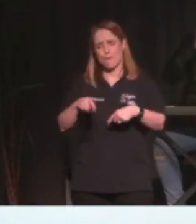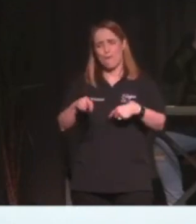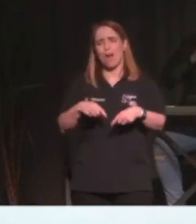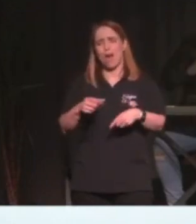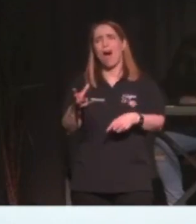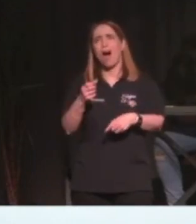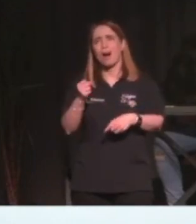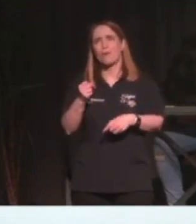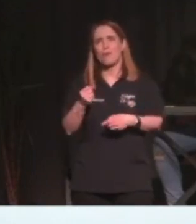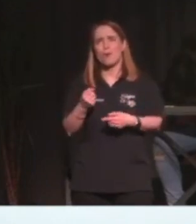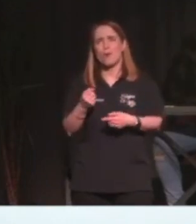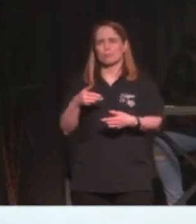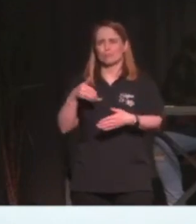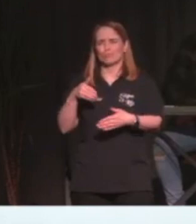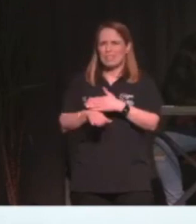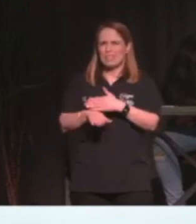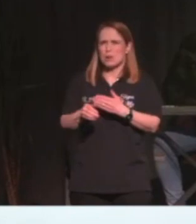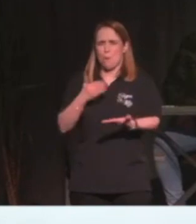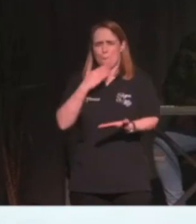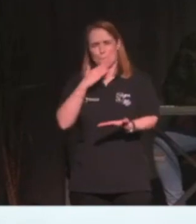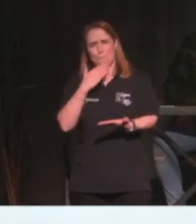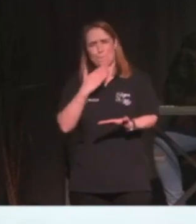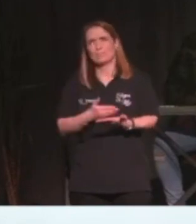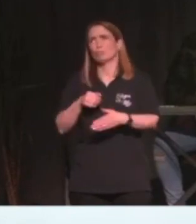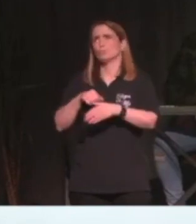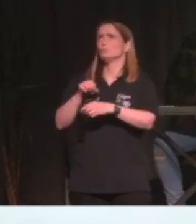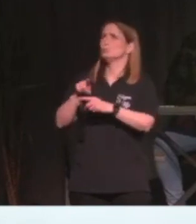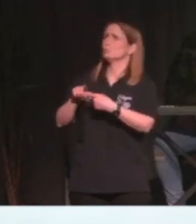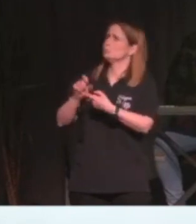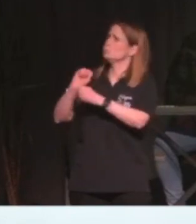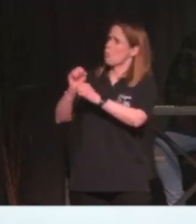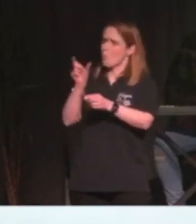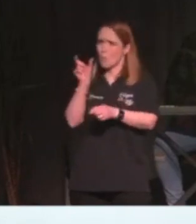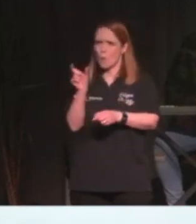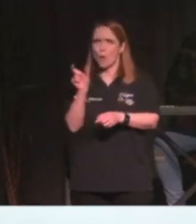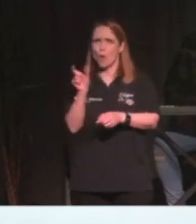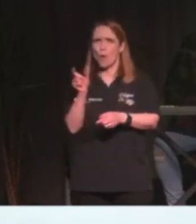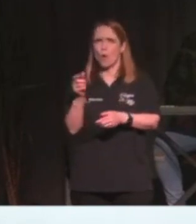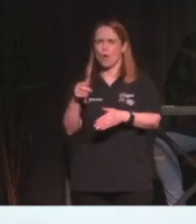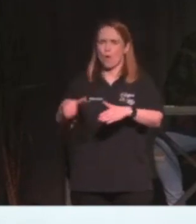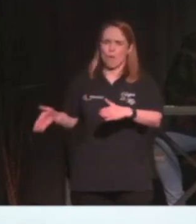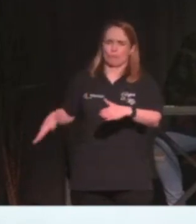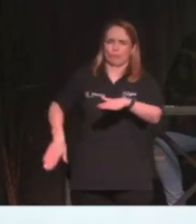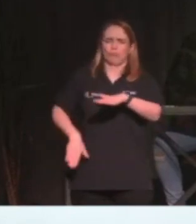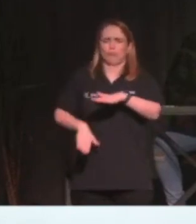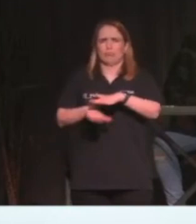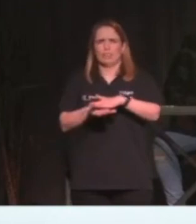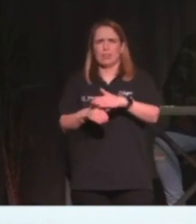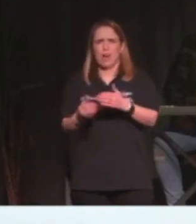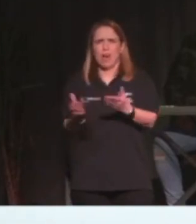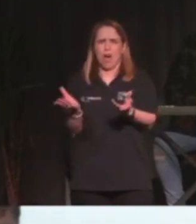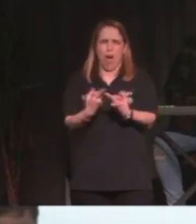in obedience to you, God, oh God, fill us with your Spirit. Fill us with your Holy overflow, God, in us, we pray, in Jesus' name.